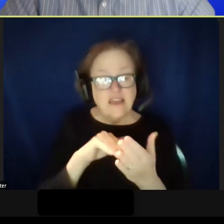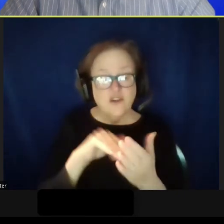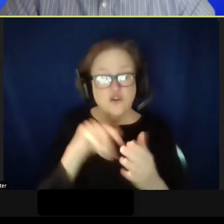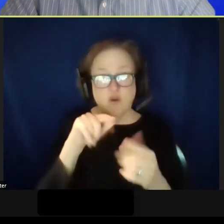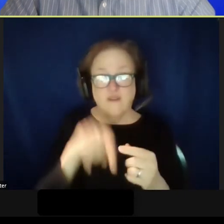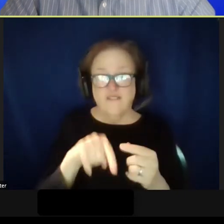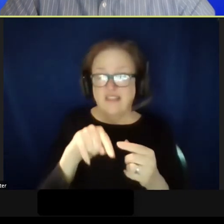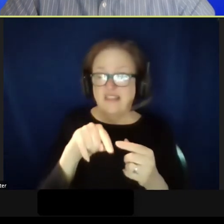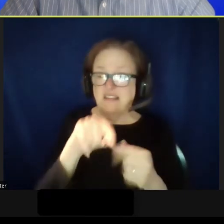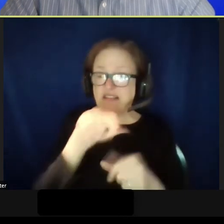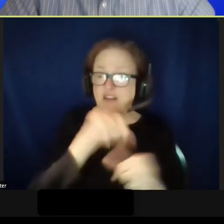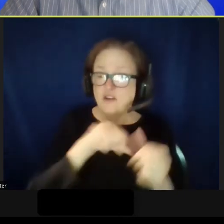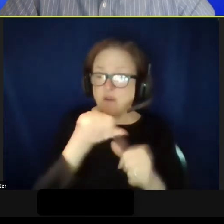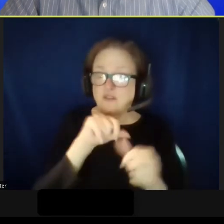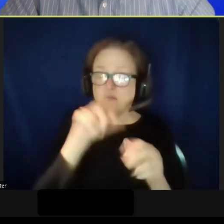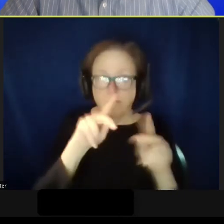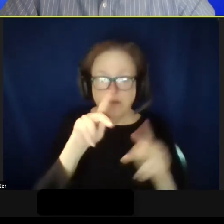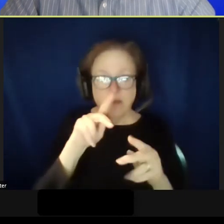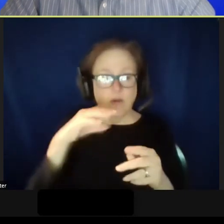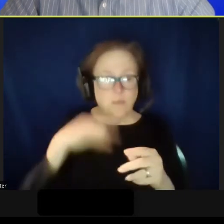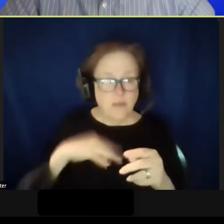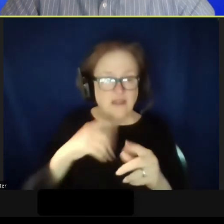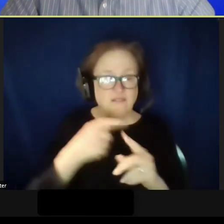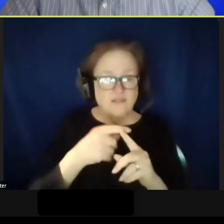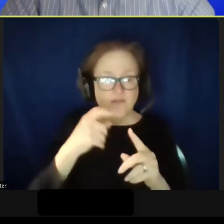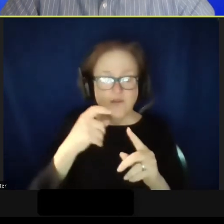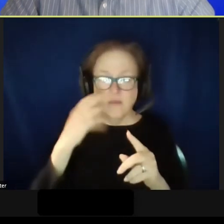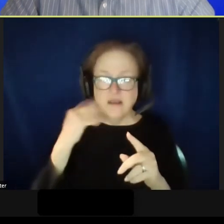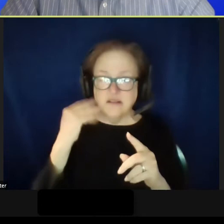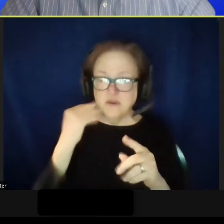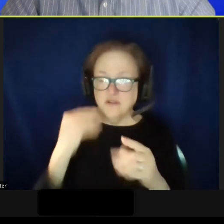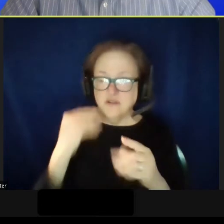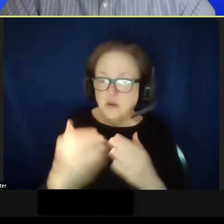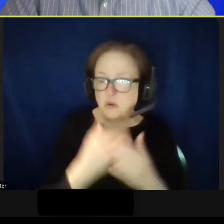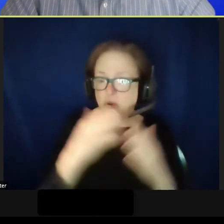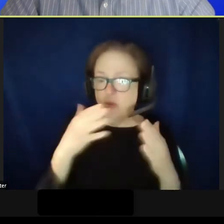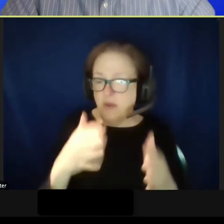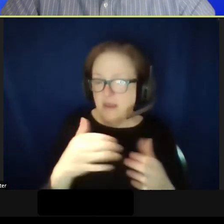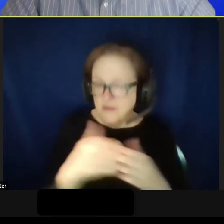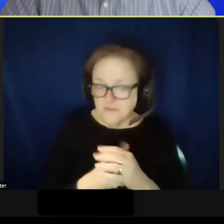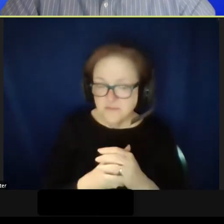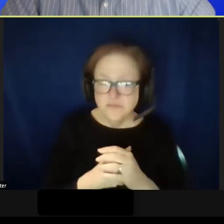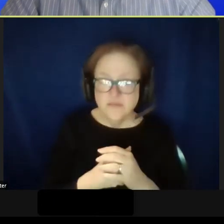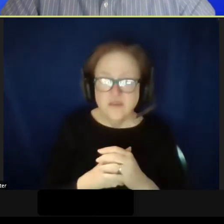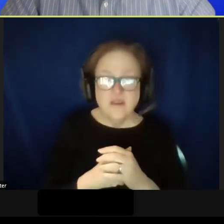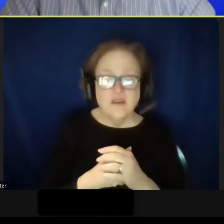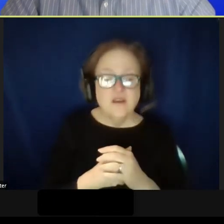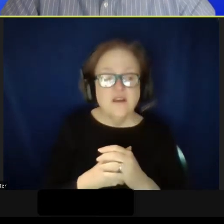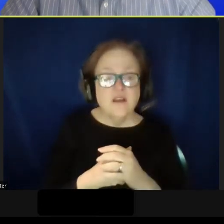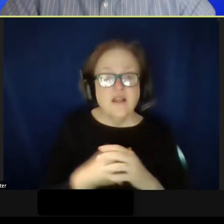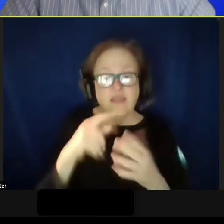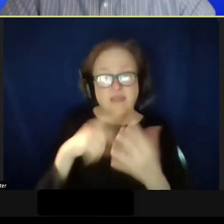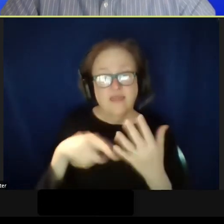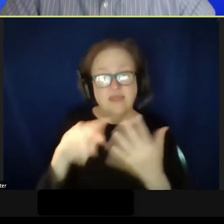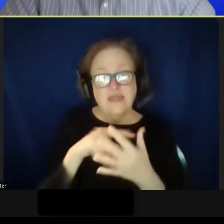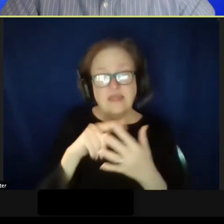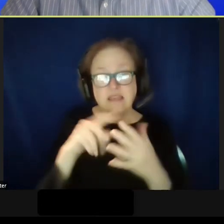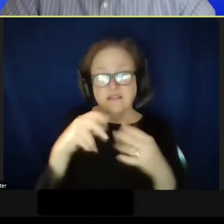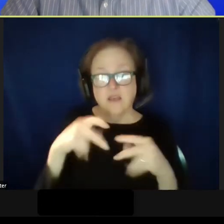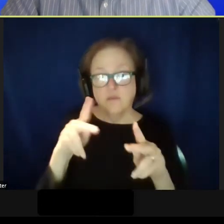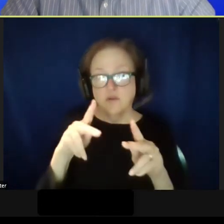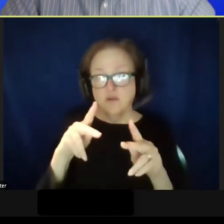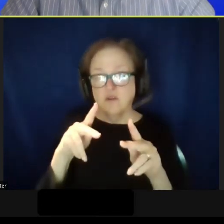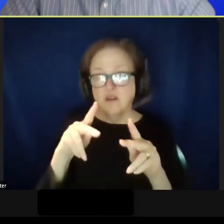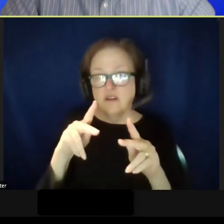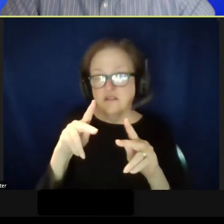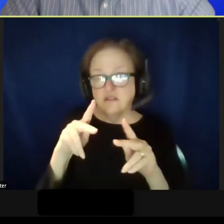students are able to benefit from these experiences in so many ways. These opportunities directly and incidentally begin